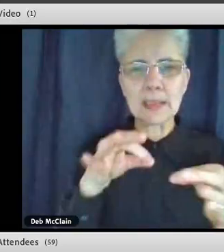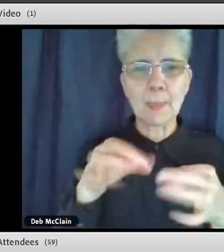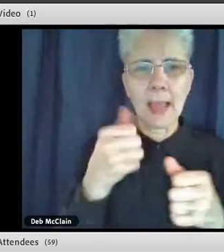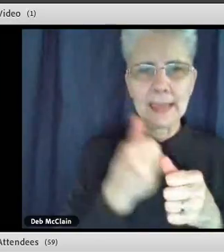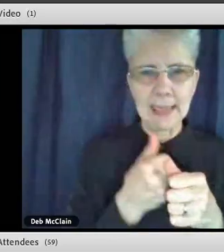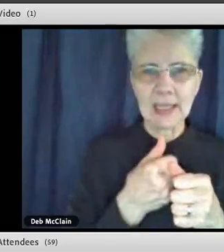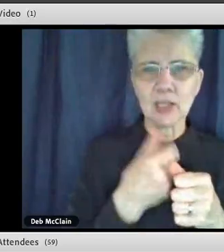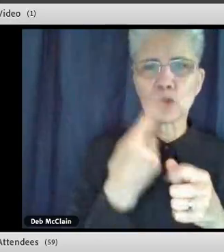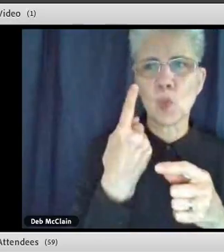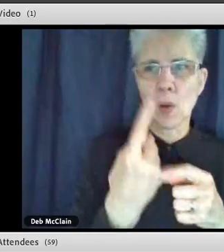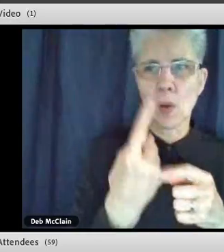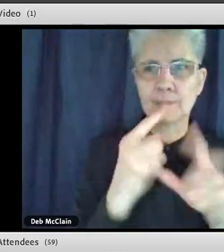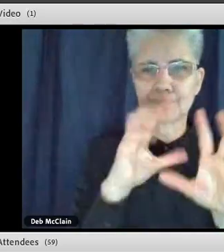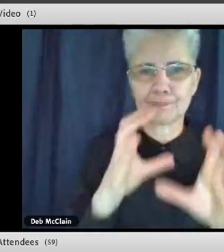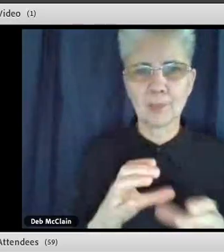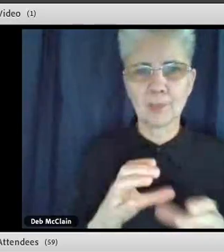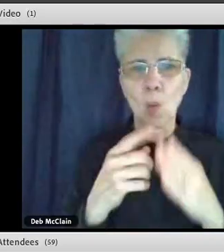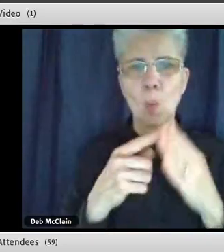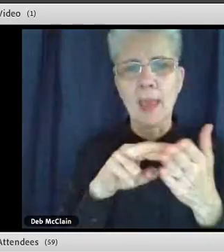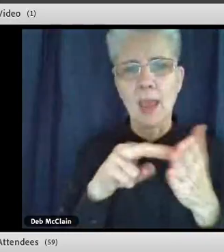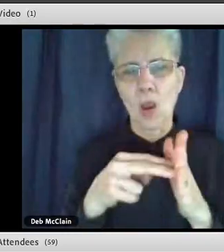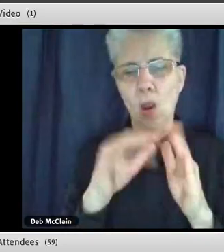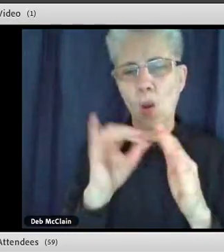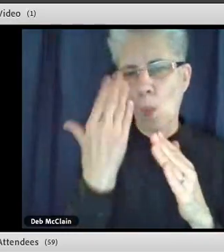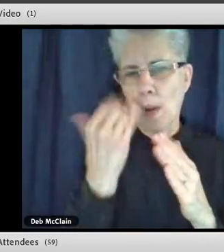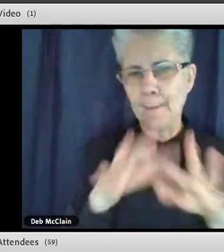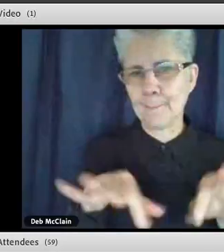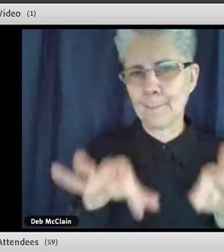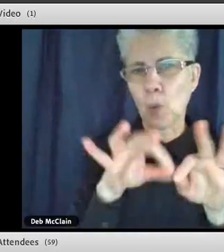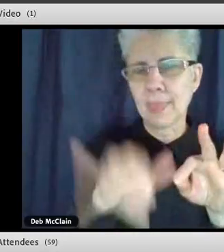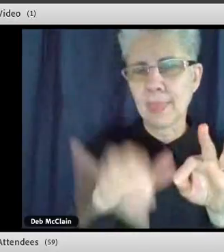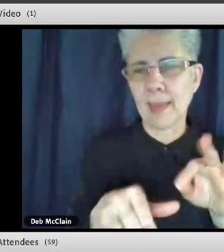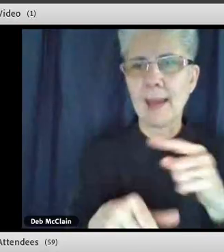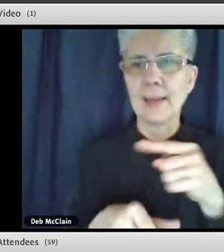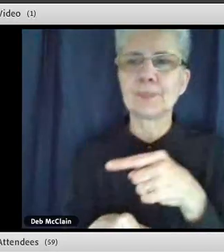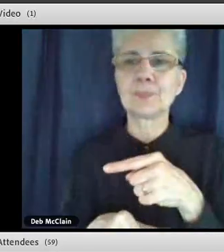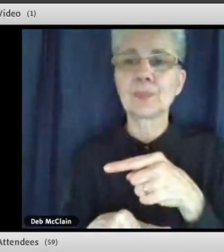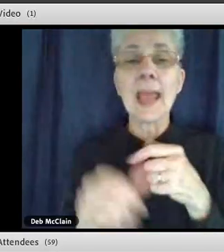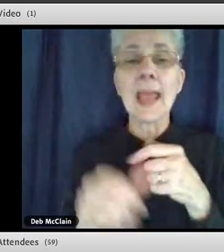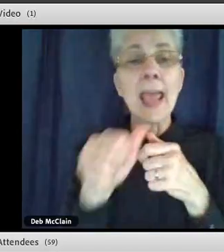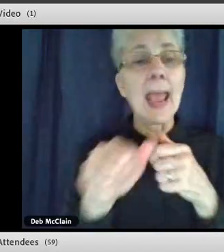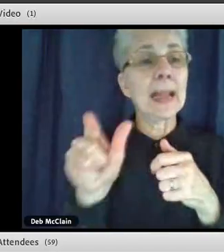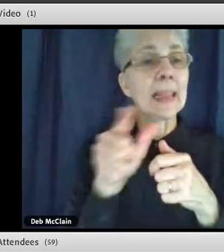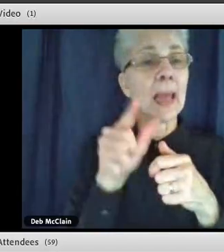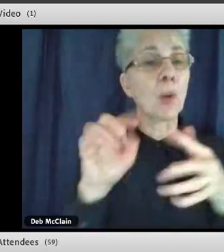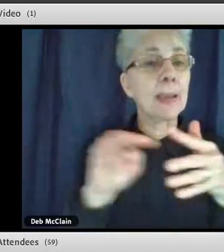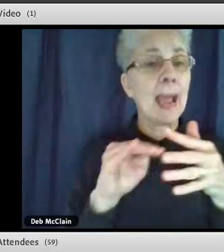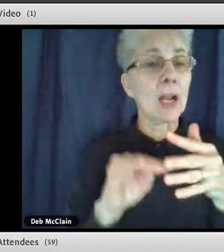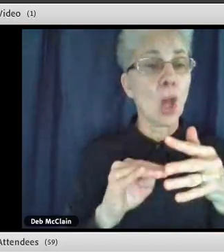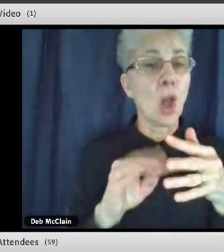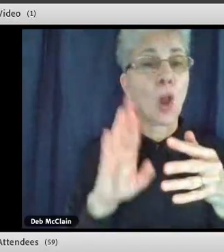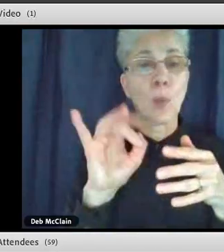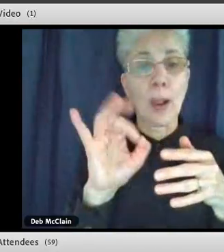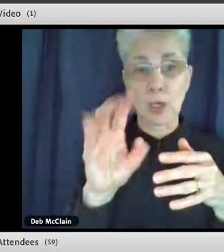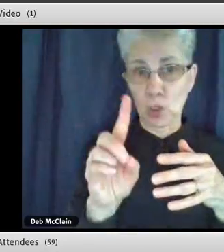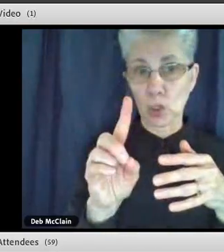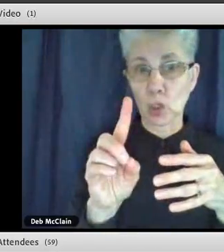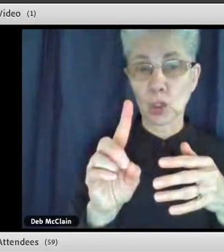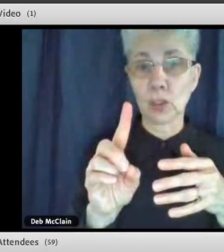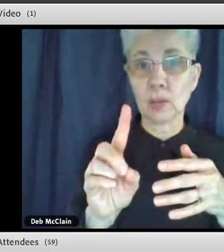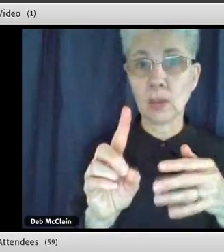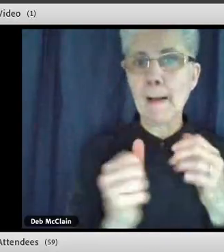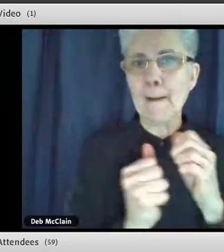explain what they are and why they're important. But in any library catalog record, in